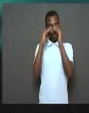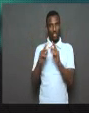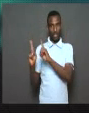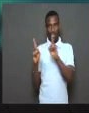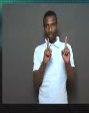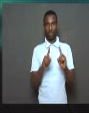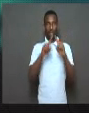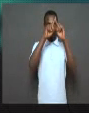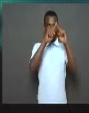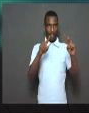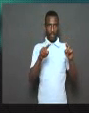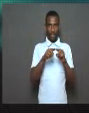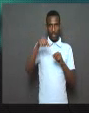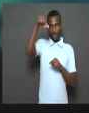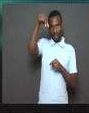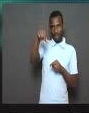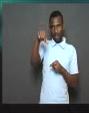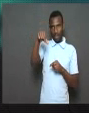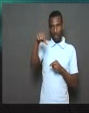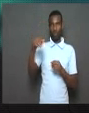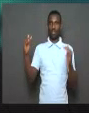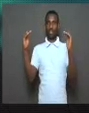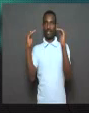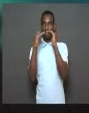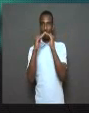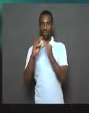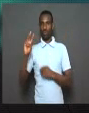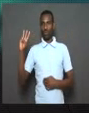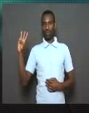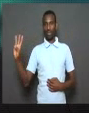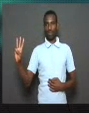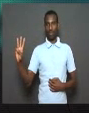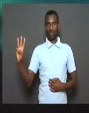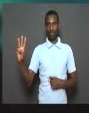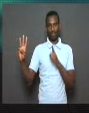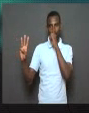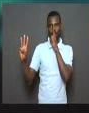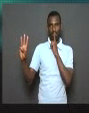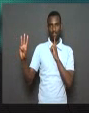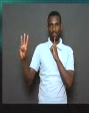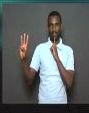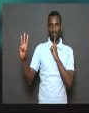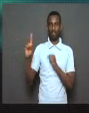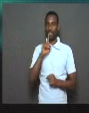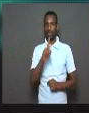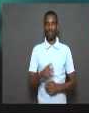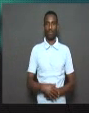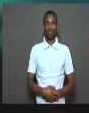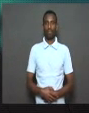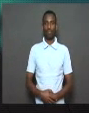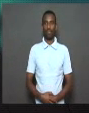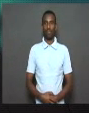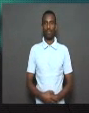The equation for an isothermal process is delta